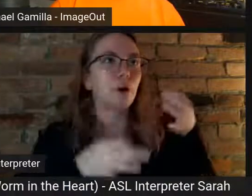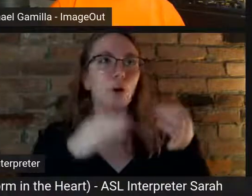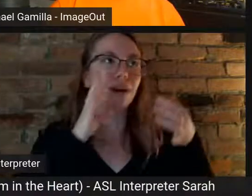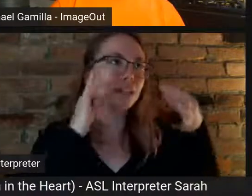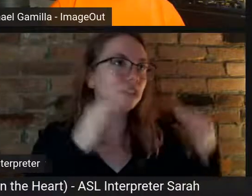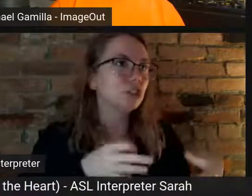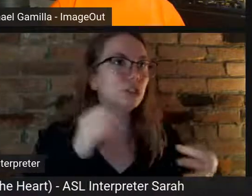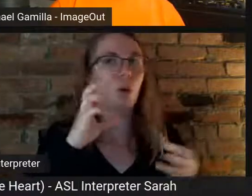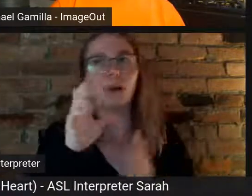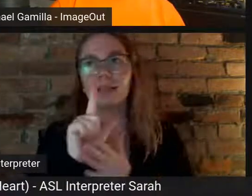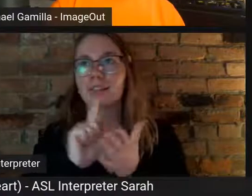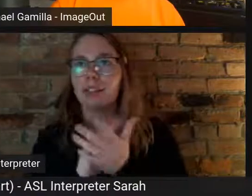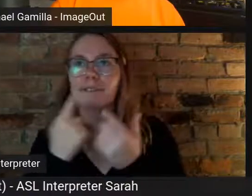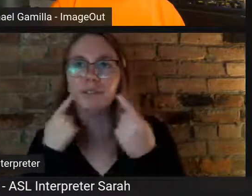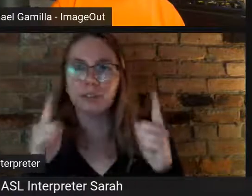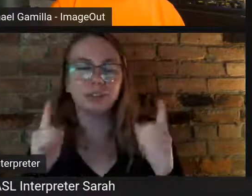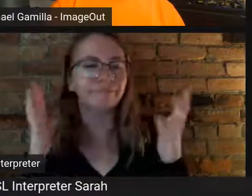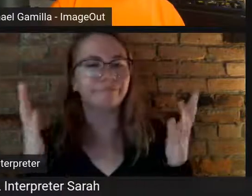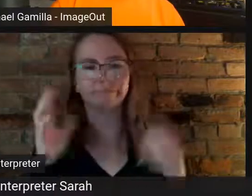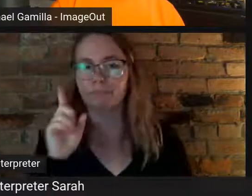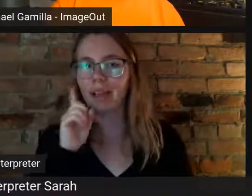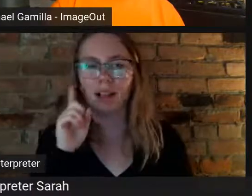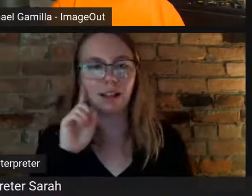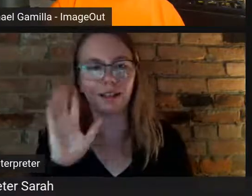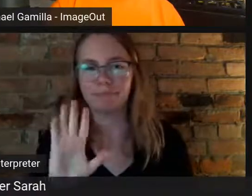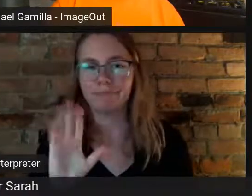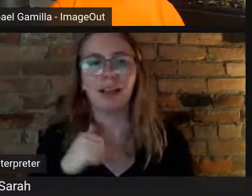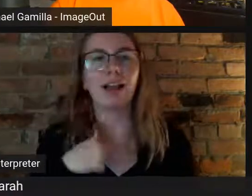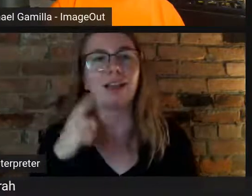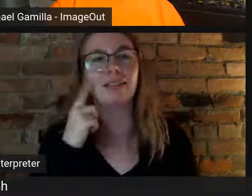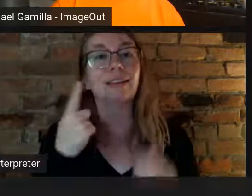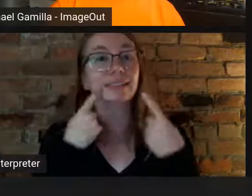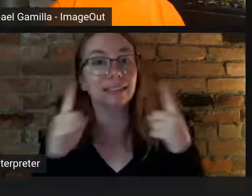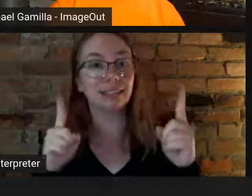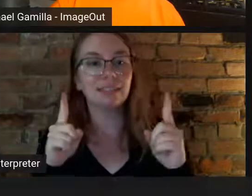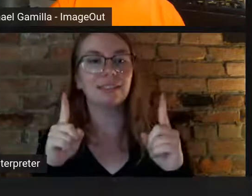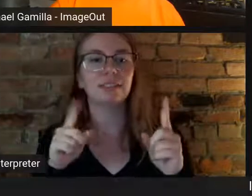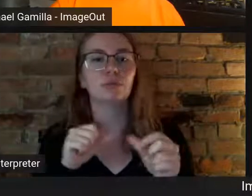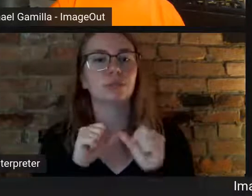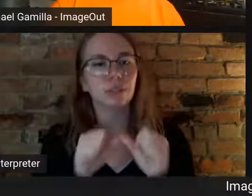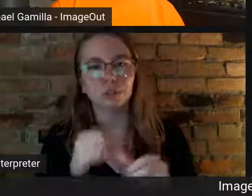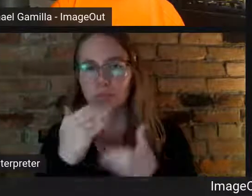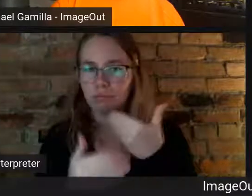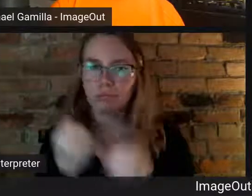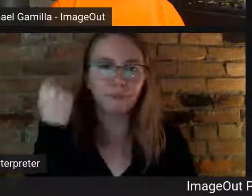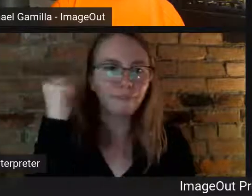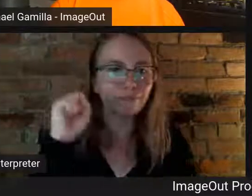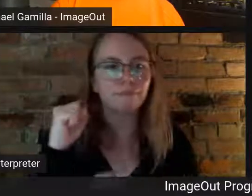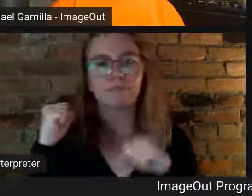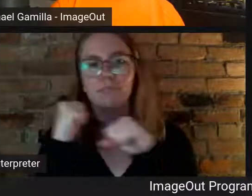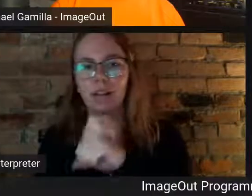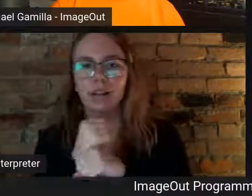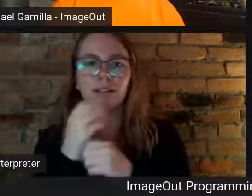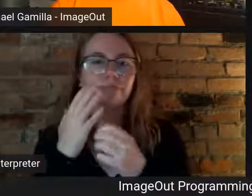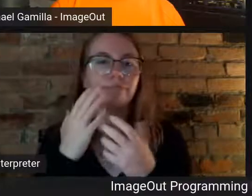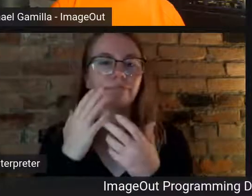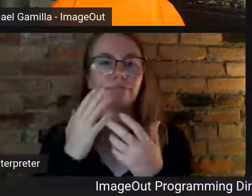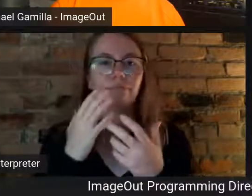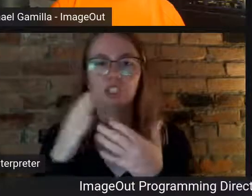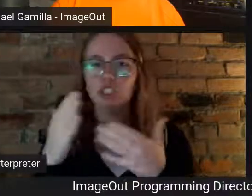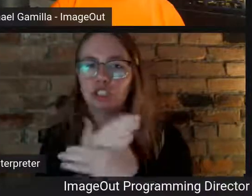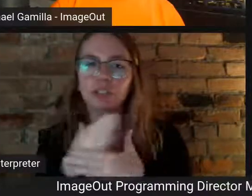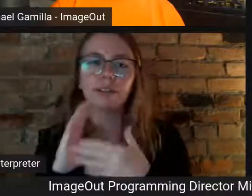key to our success as a movement throughout history is sharing our stories and coming out to those we love